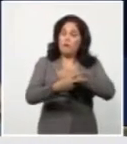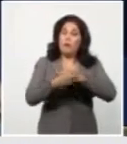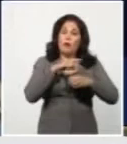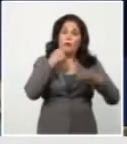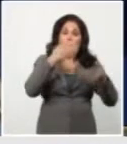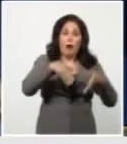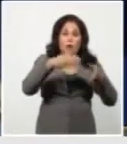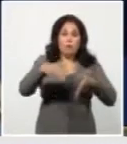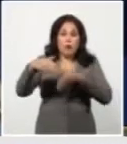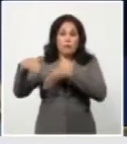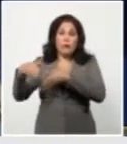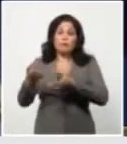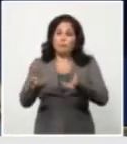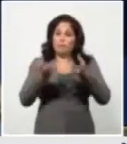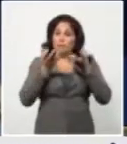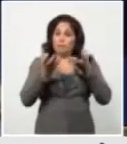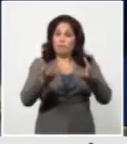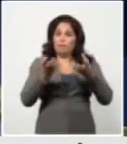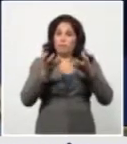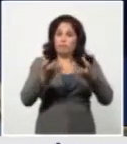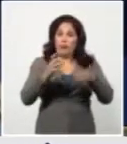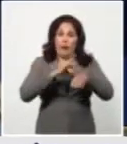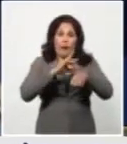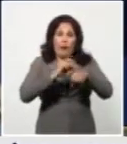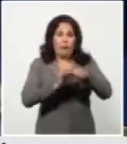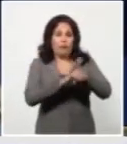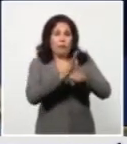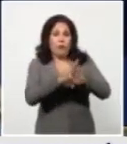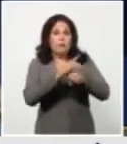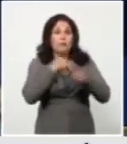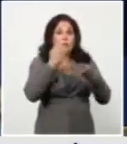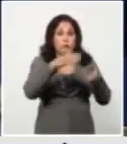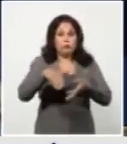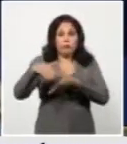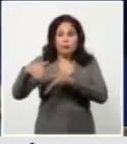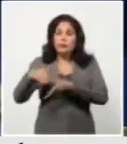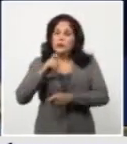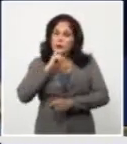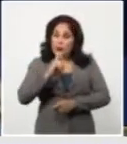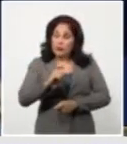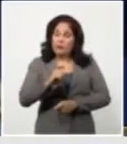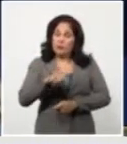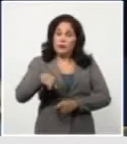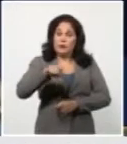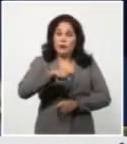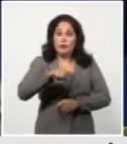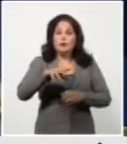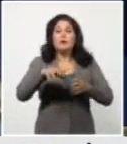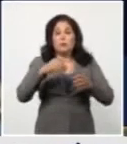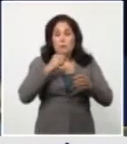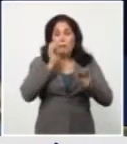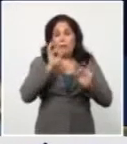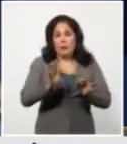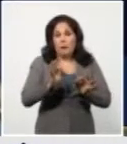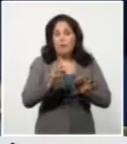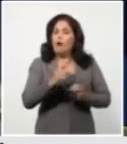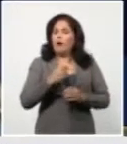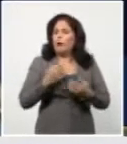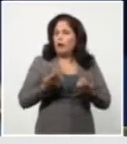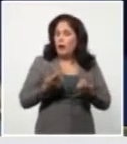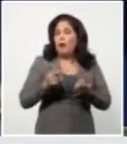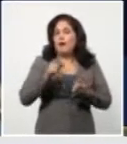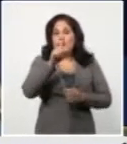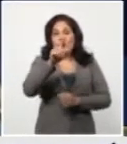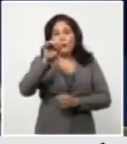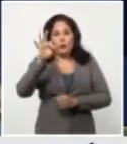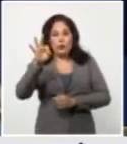In the world, as you have also seen, there is a group of countries with high morbidity, a high